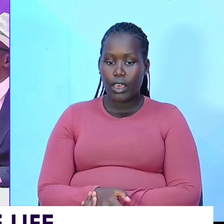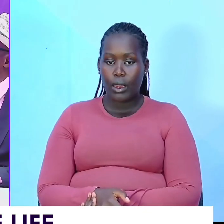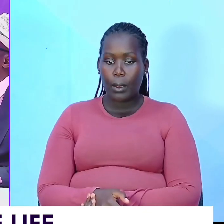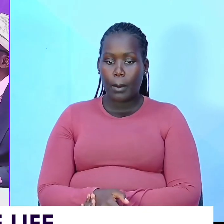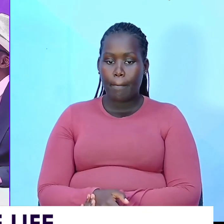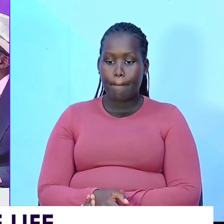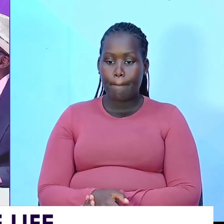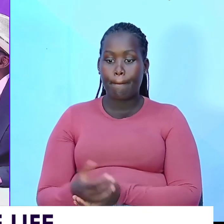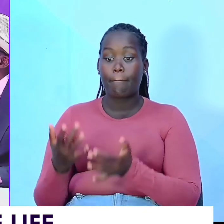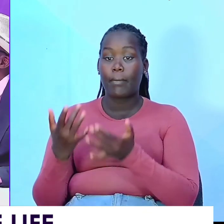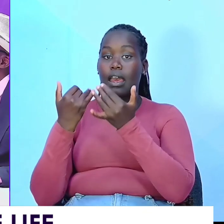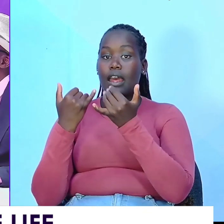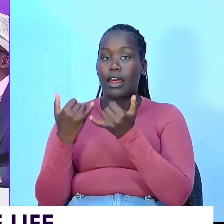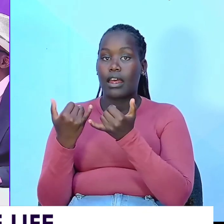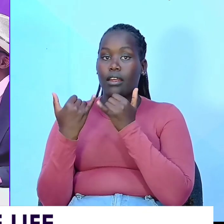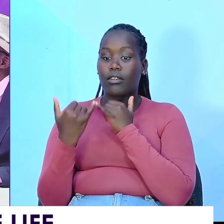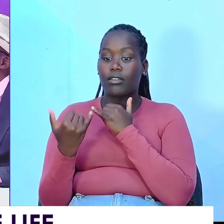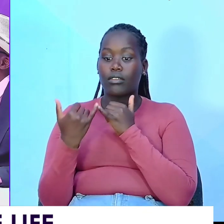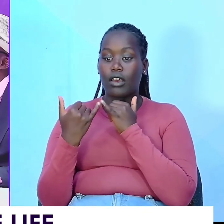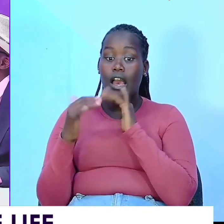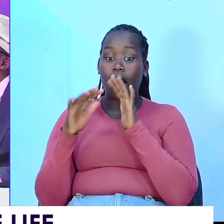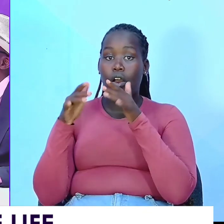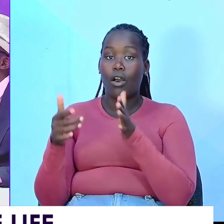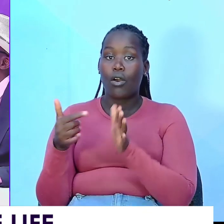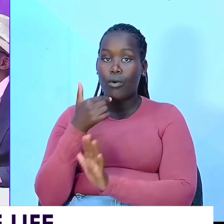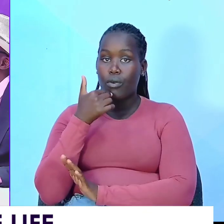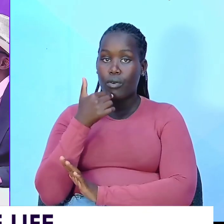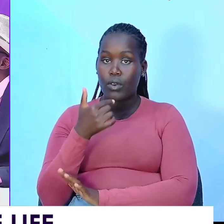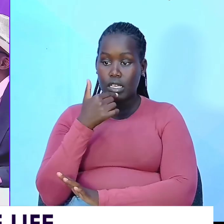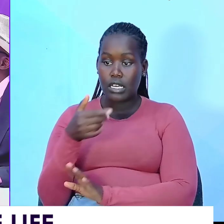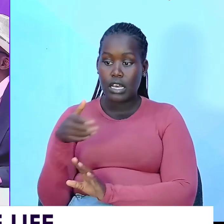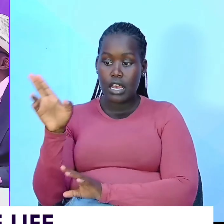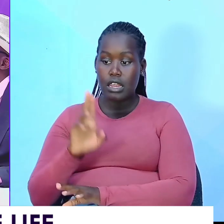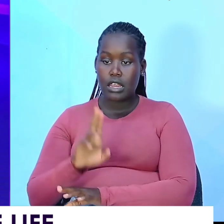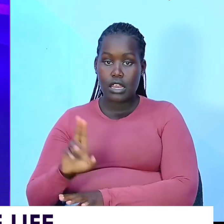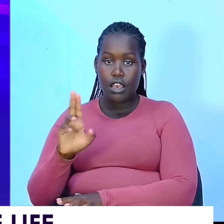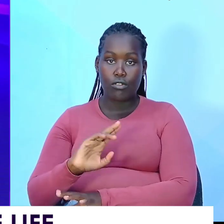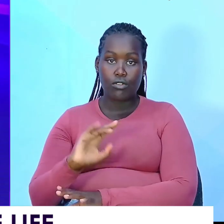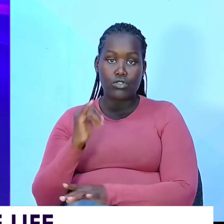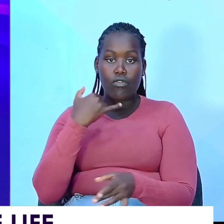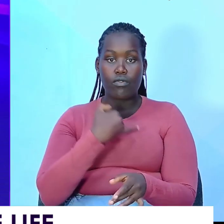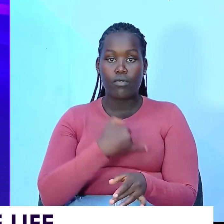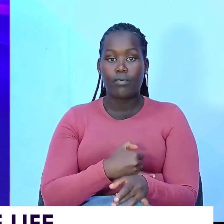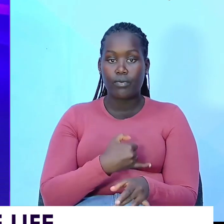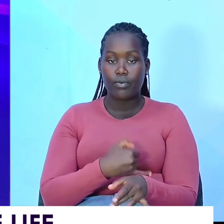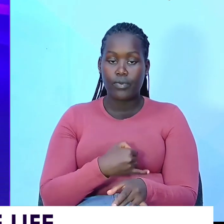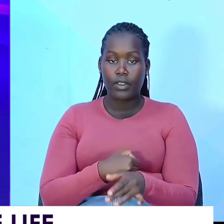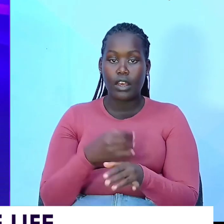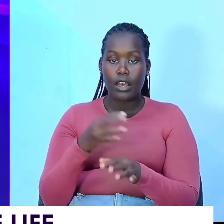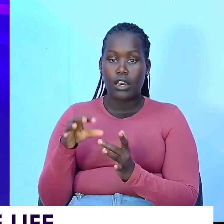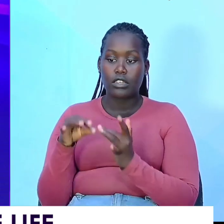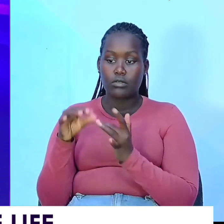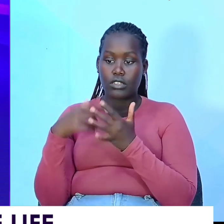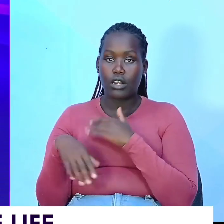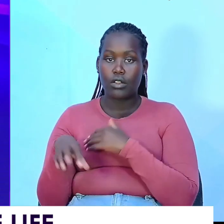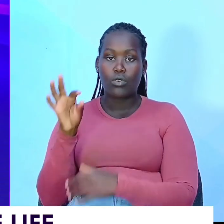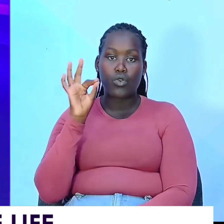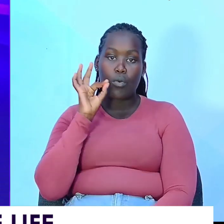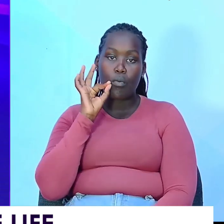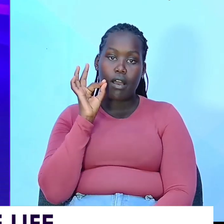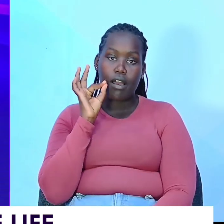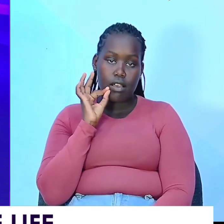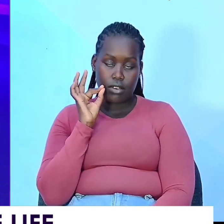Now, it's like you're saying, the abuse of substances, especially marijuana or bang.